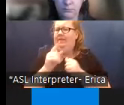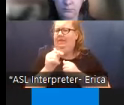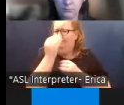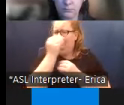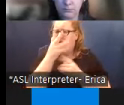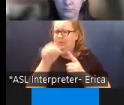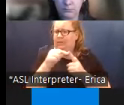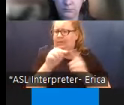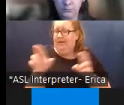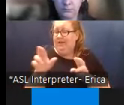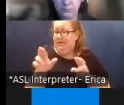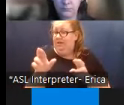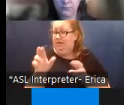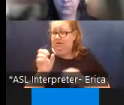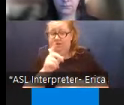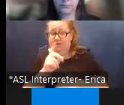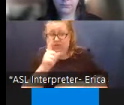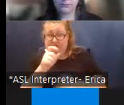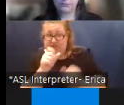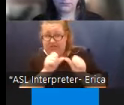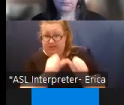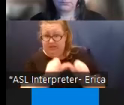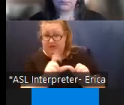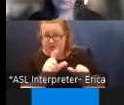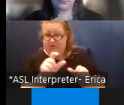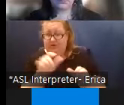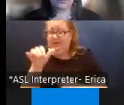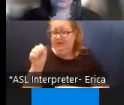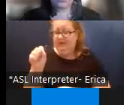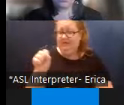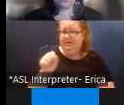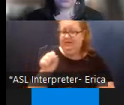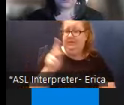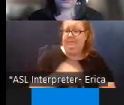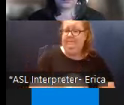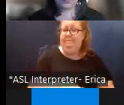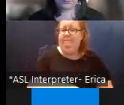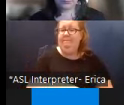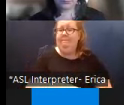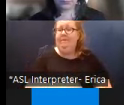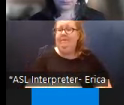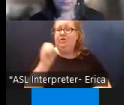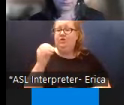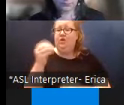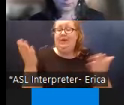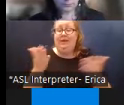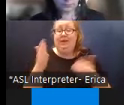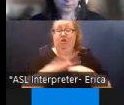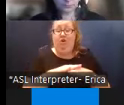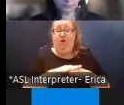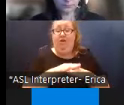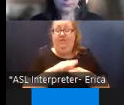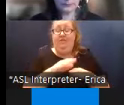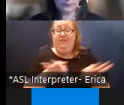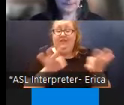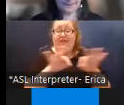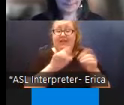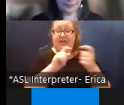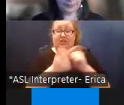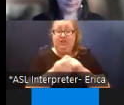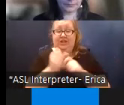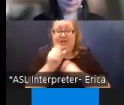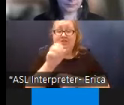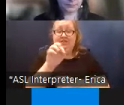should I continue? Yes. Okay. So here on the key changes slide for